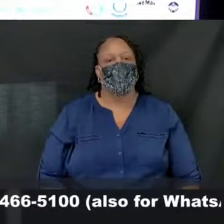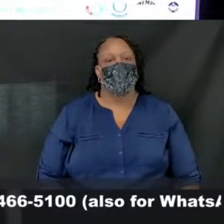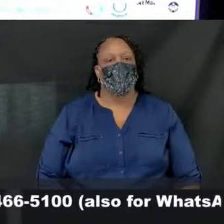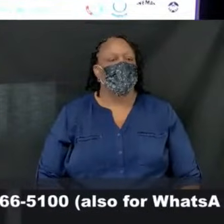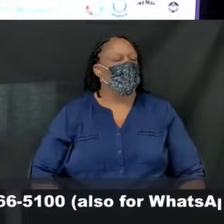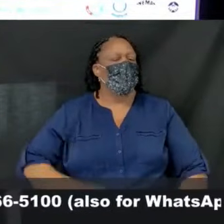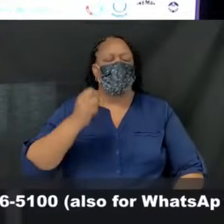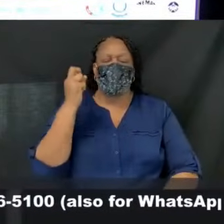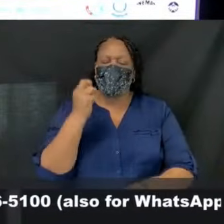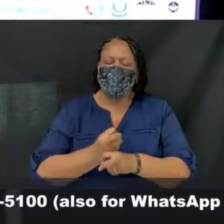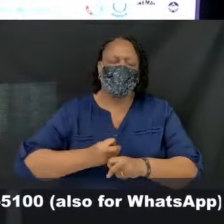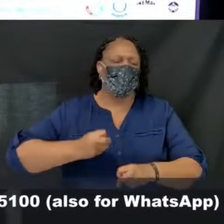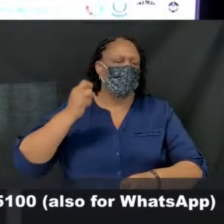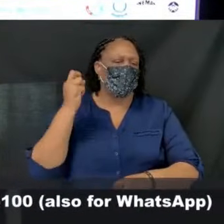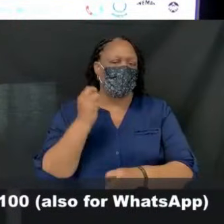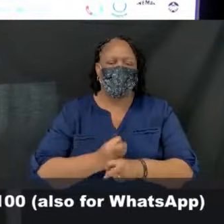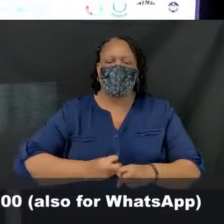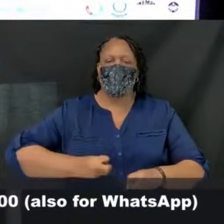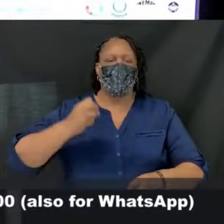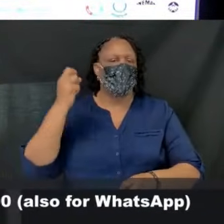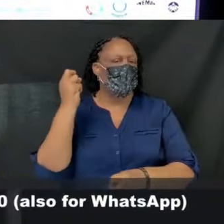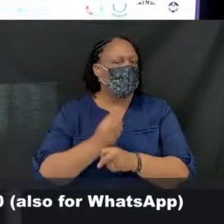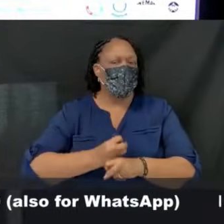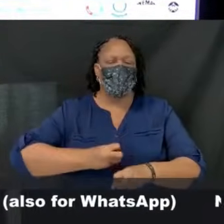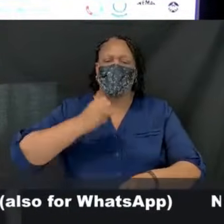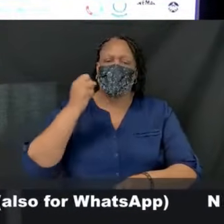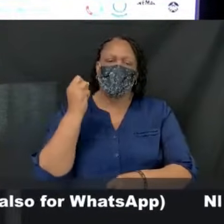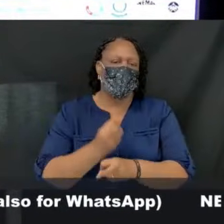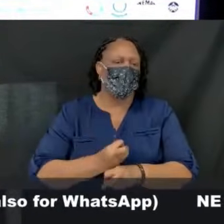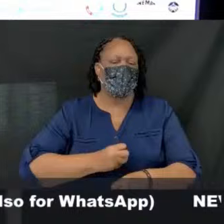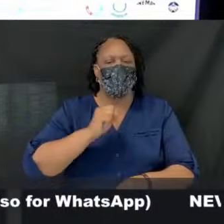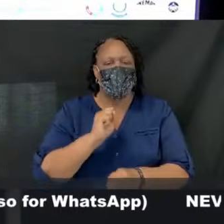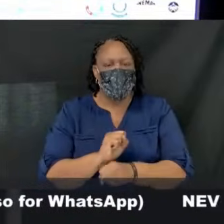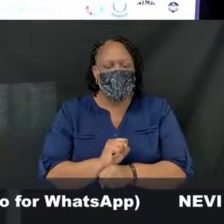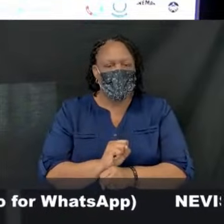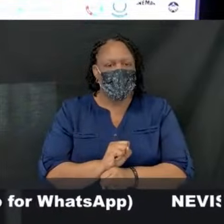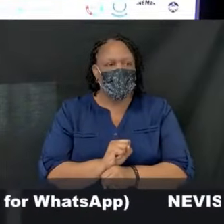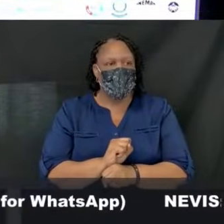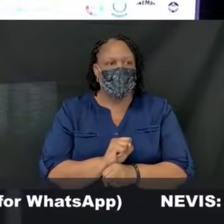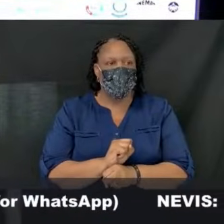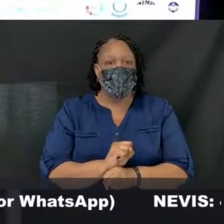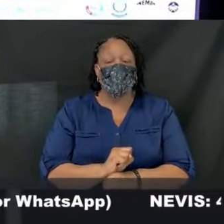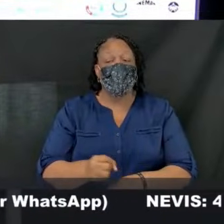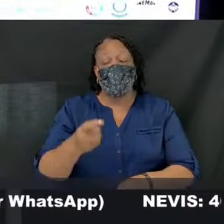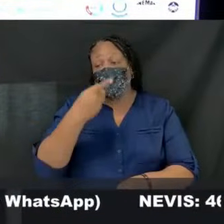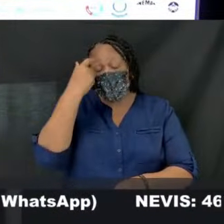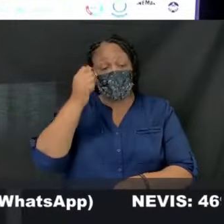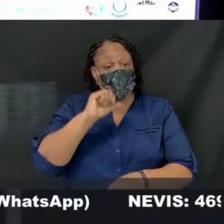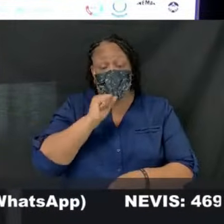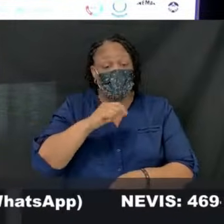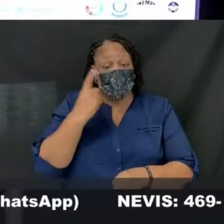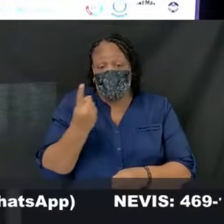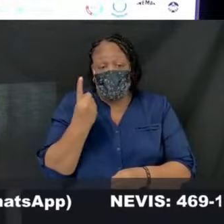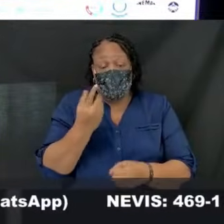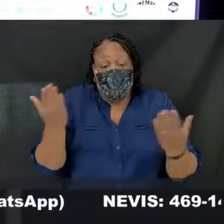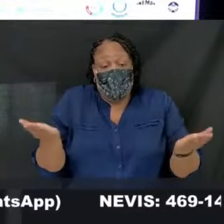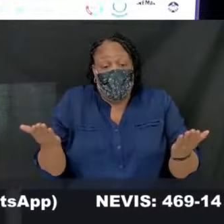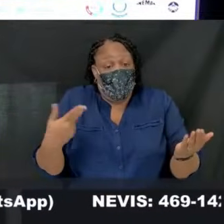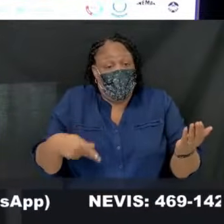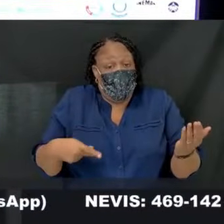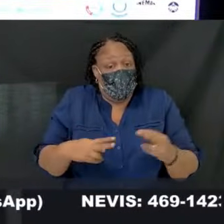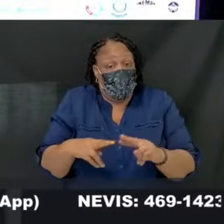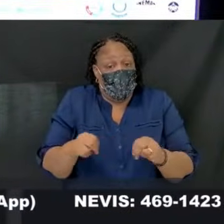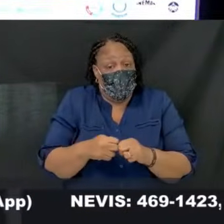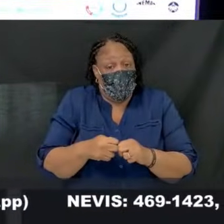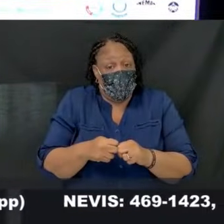in the management of the public health crisis that has not only affected us here in the Federation, but it has